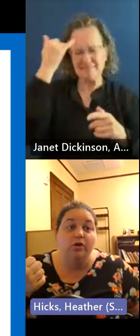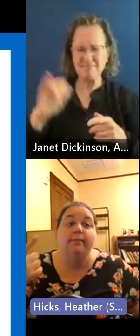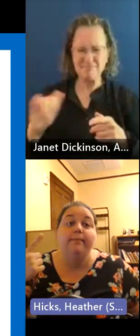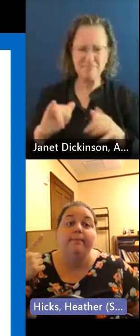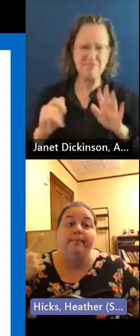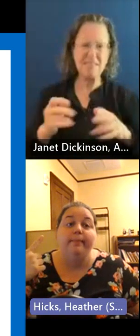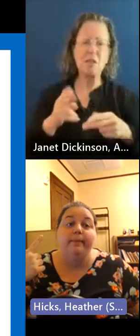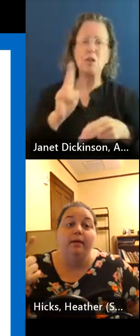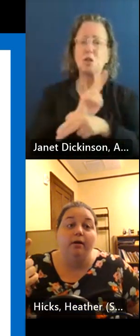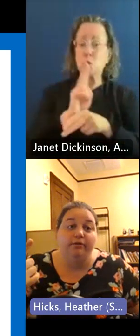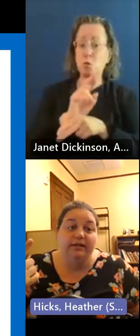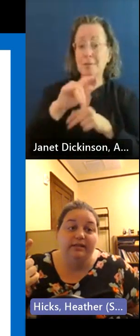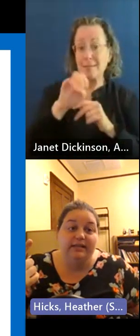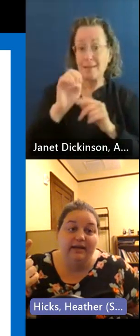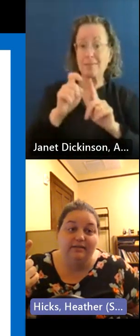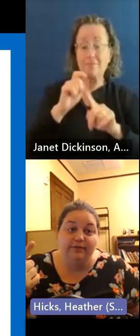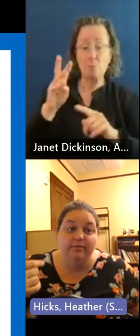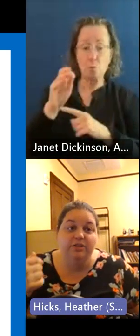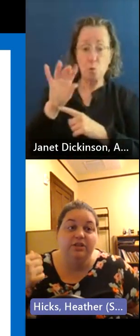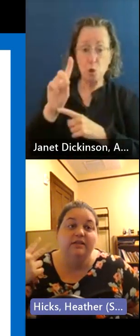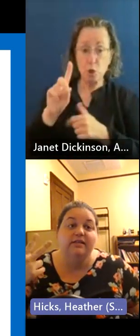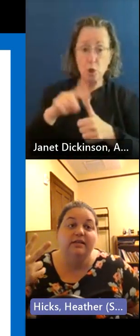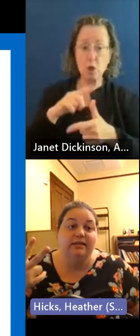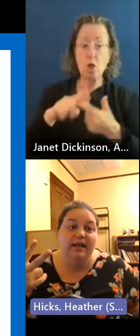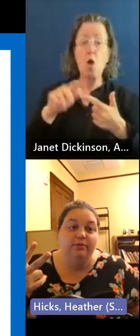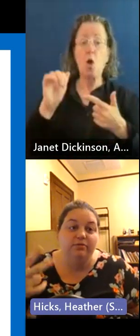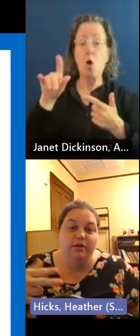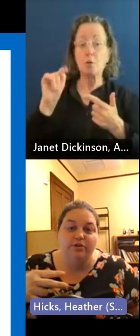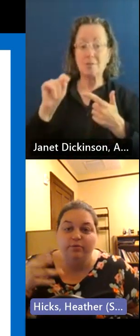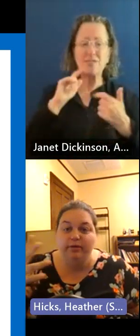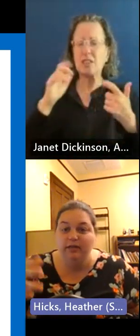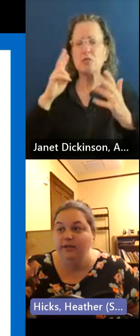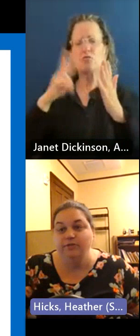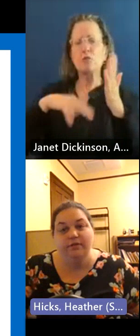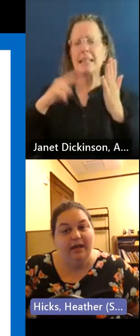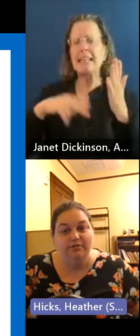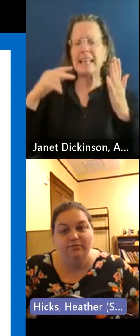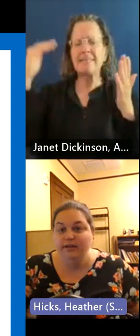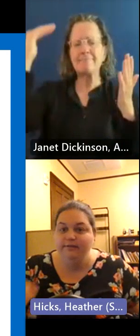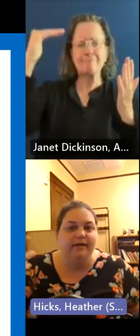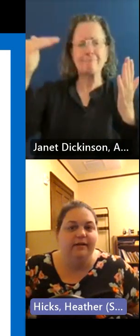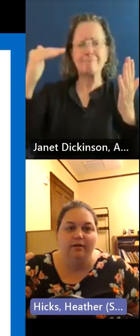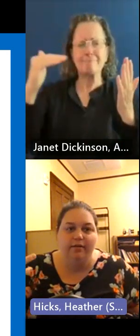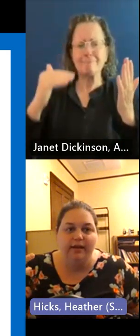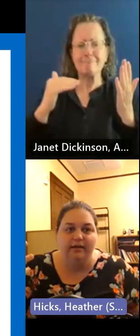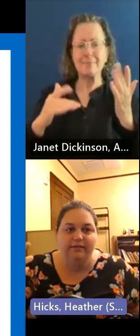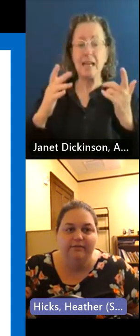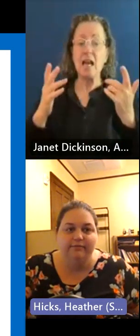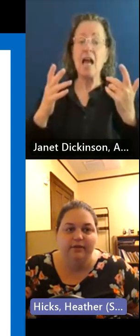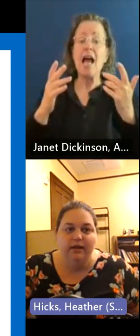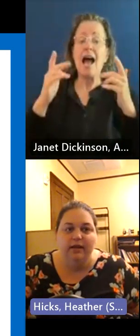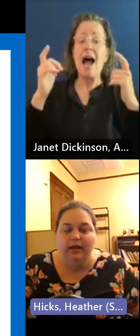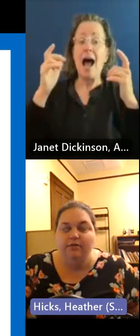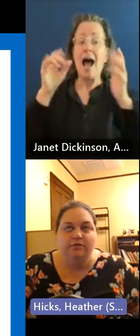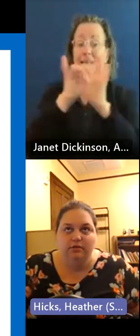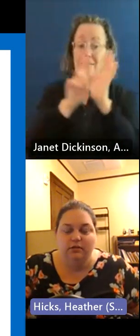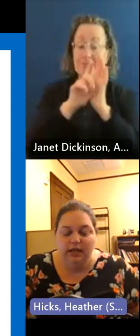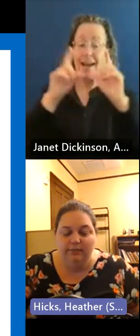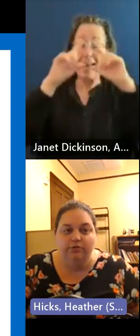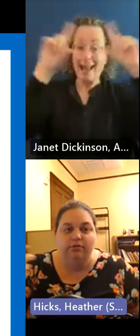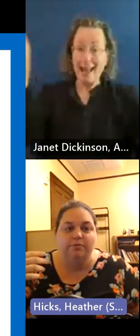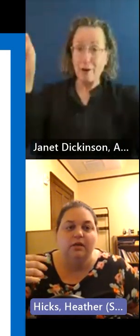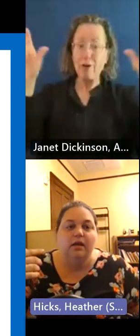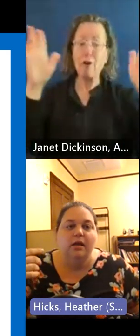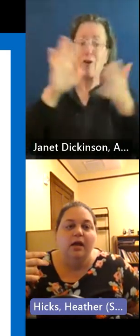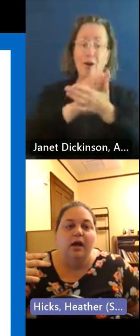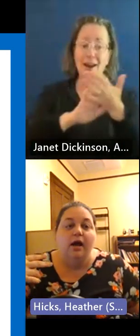in Word, alternate text for images, table structure. We need to make sure the headers are identified and all that kind of stuff. And there's a